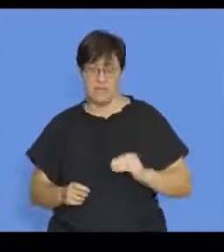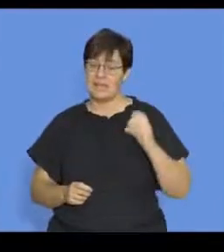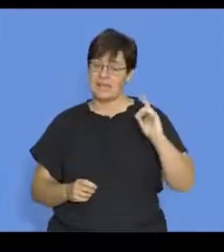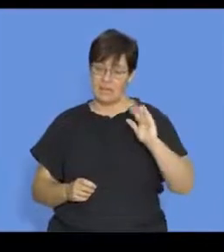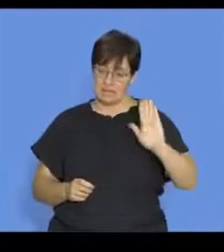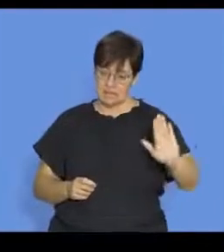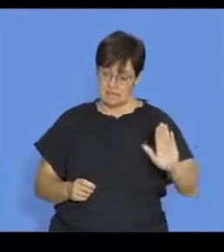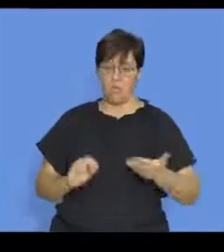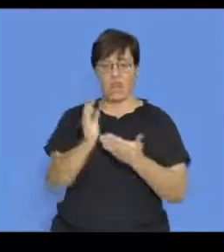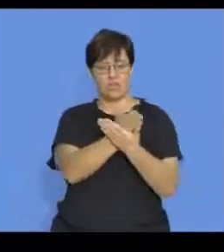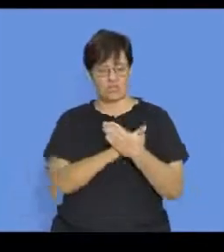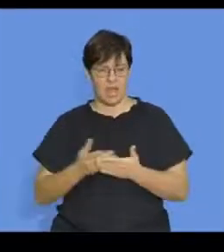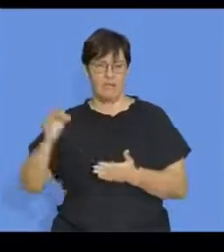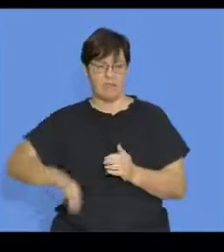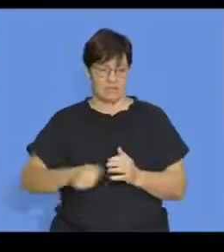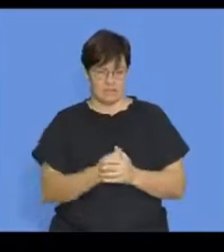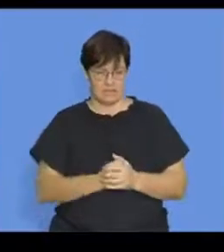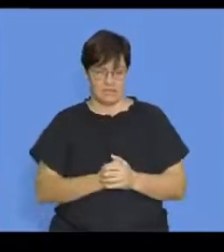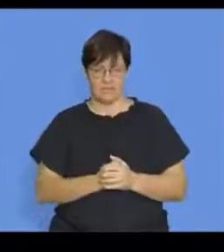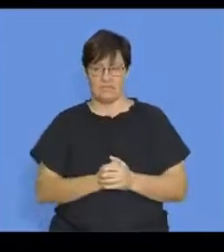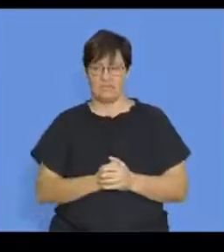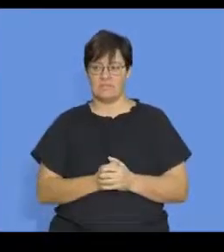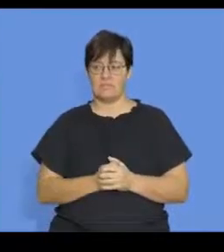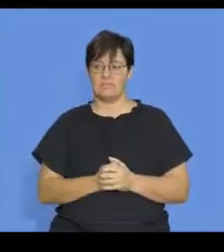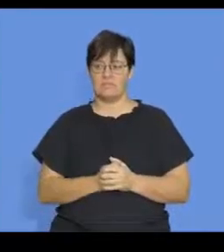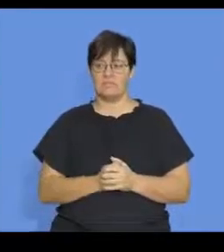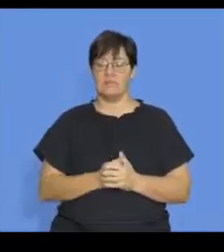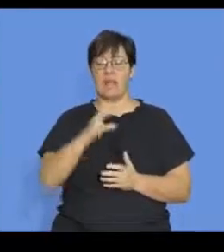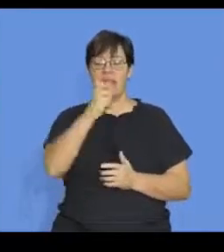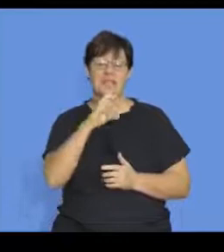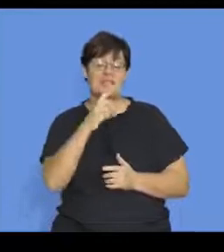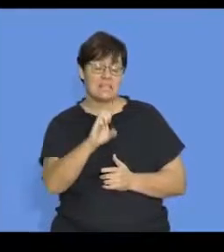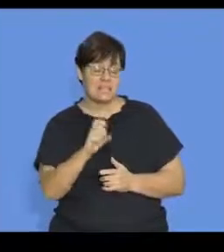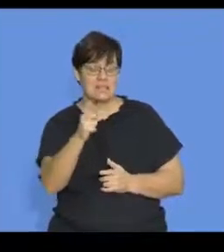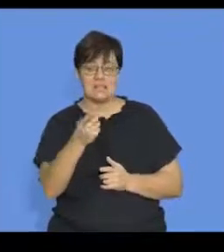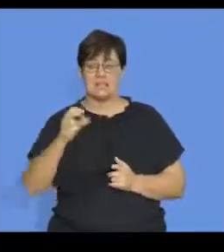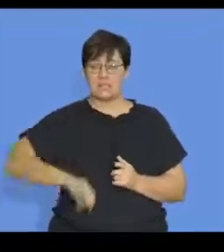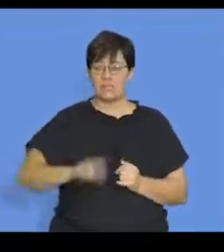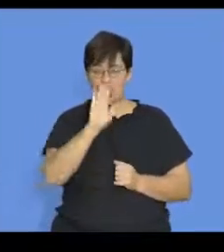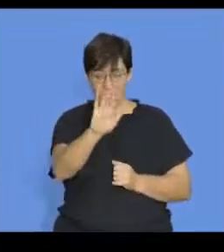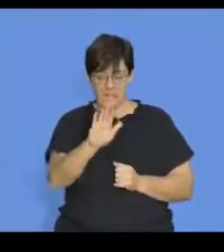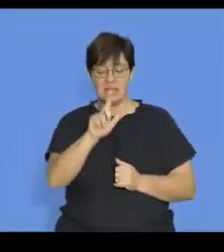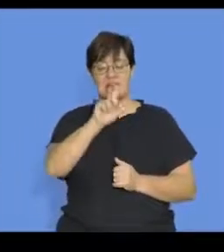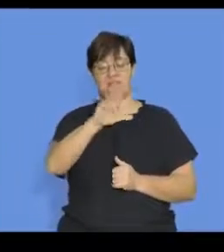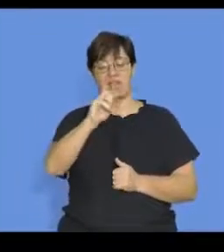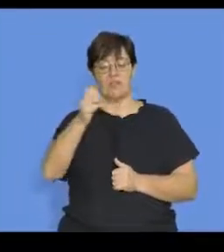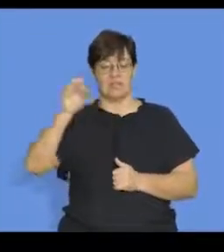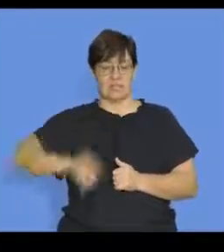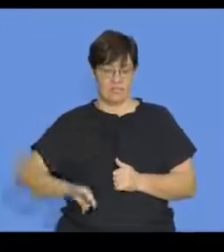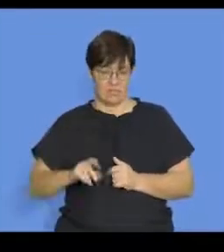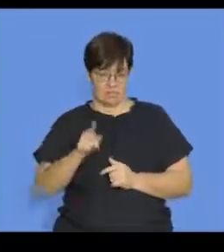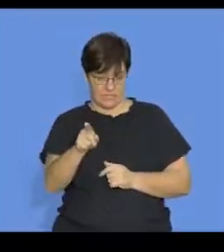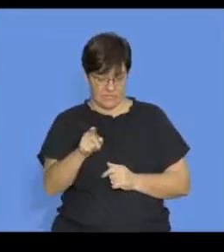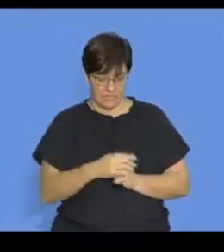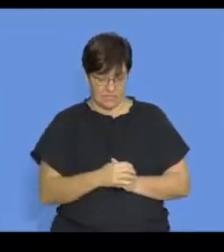on the debit side. Obviously, we're sharing this profit. Candace's salary for the year,